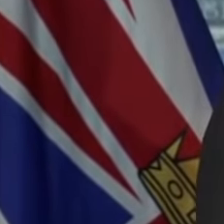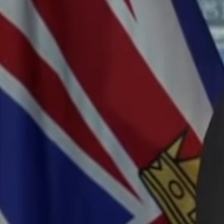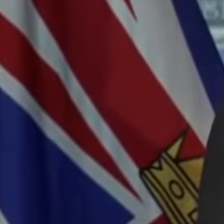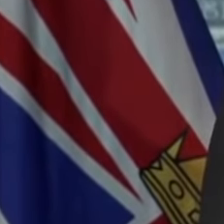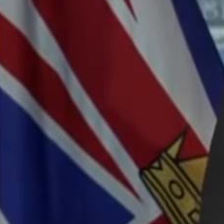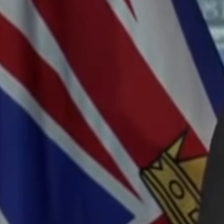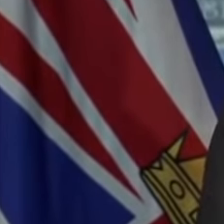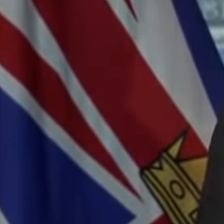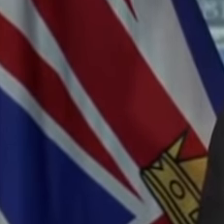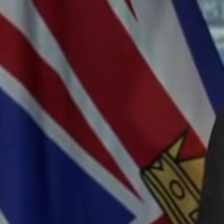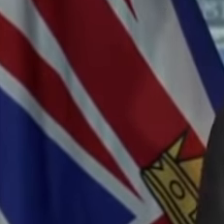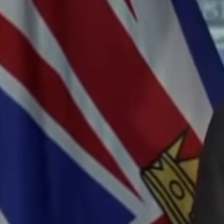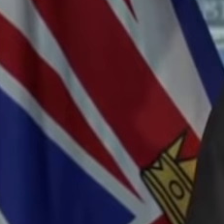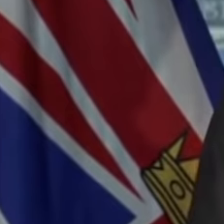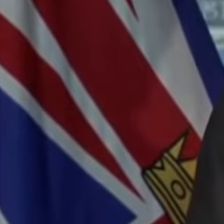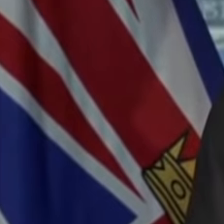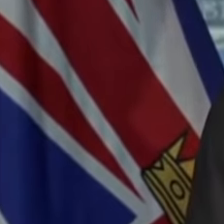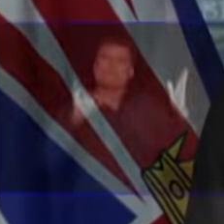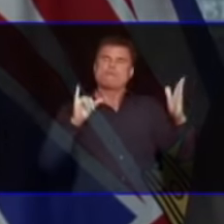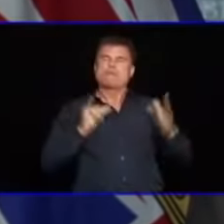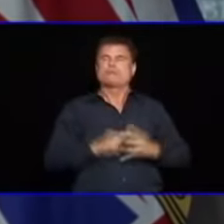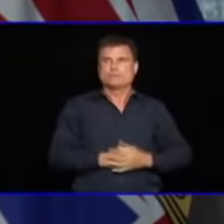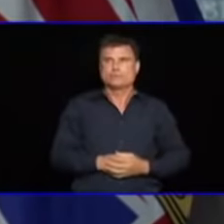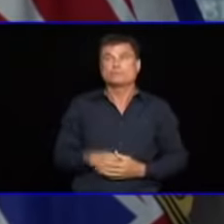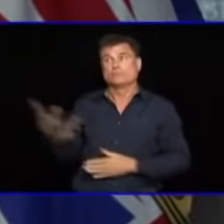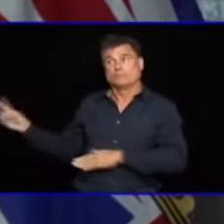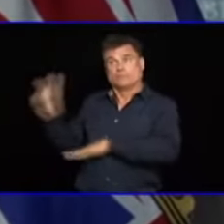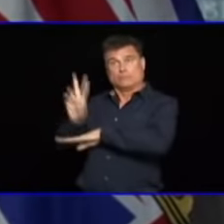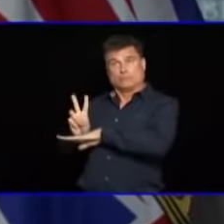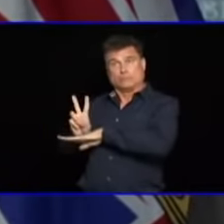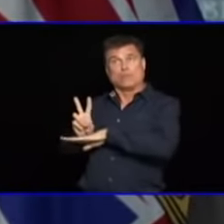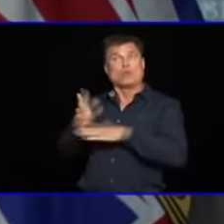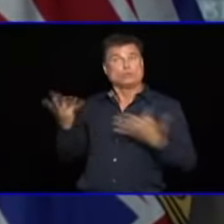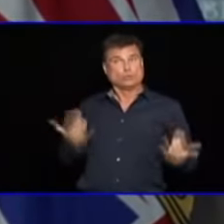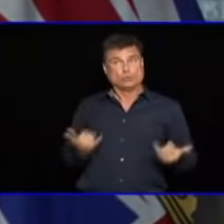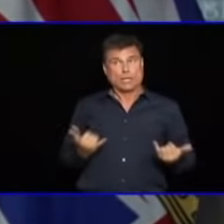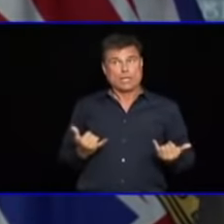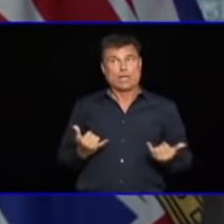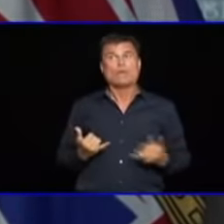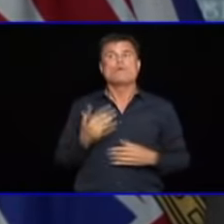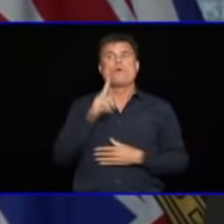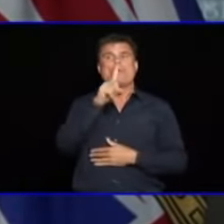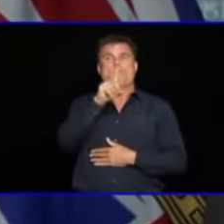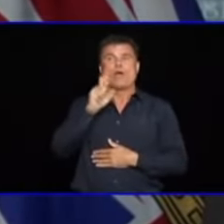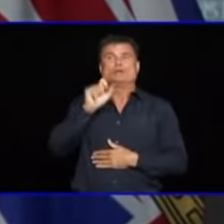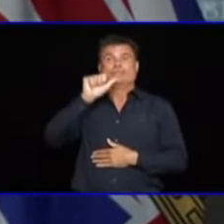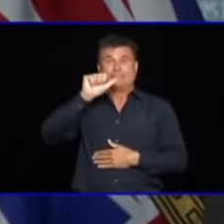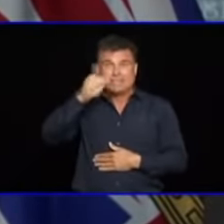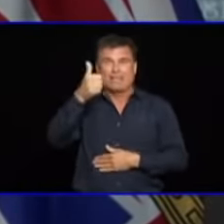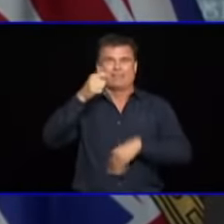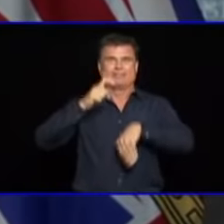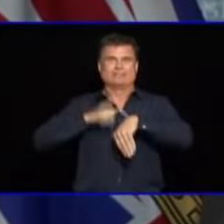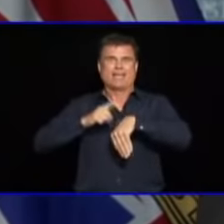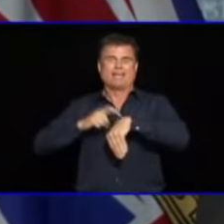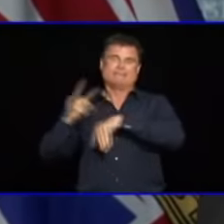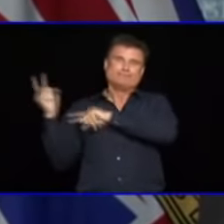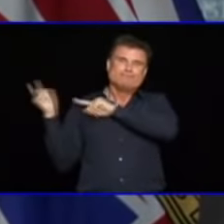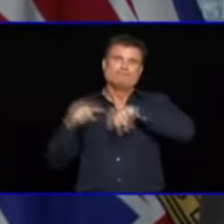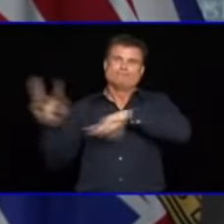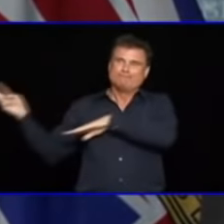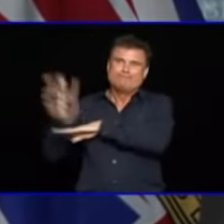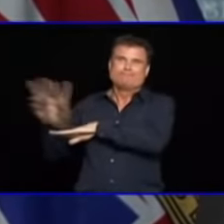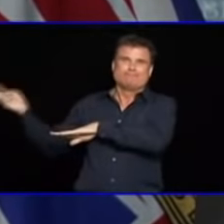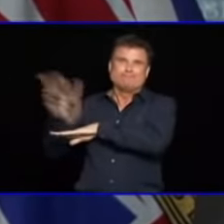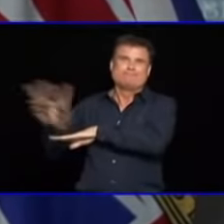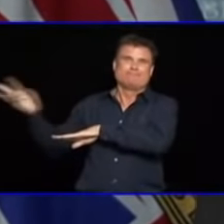COVID-19. This is also our 110th in-person briefing so far in response to the COVID-19